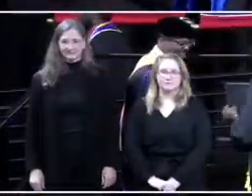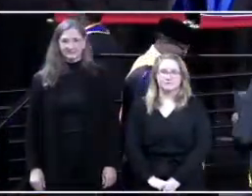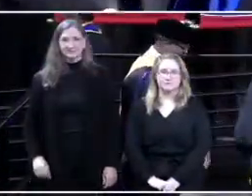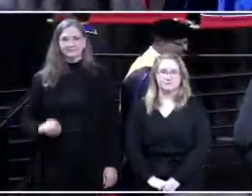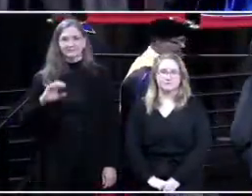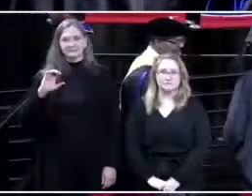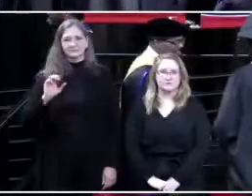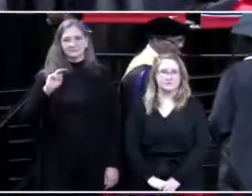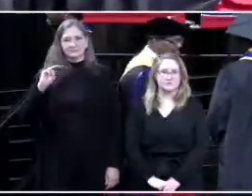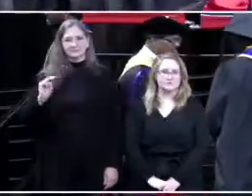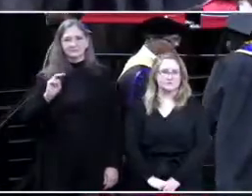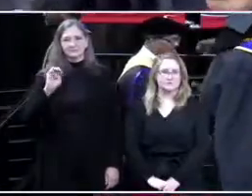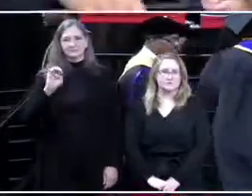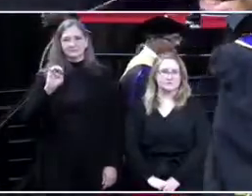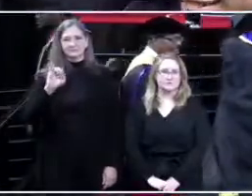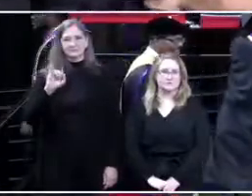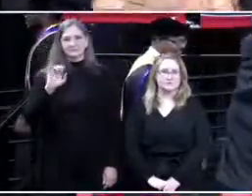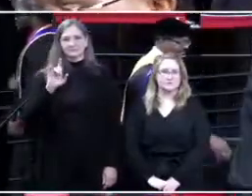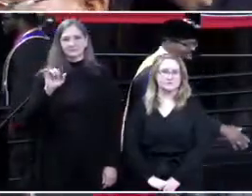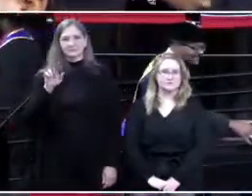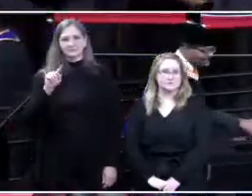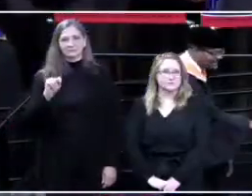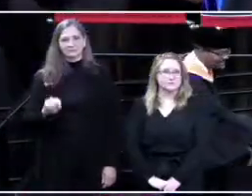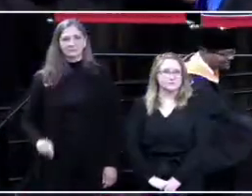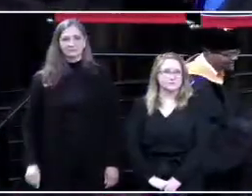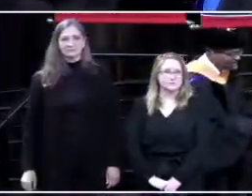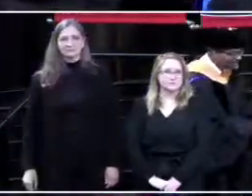Carly Marie Icard.